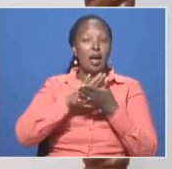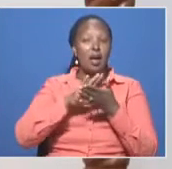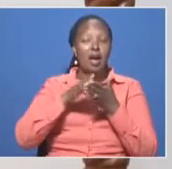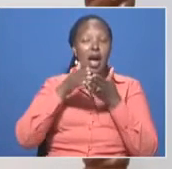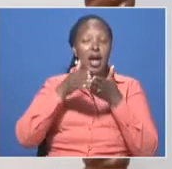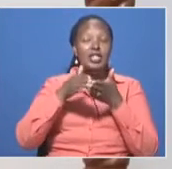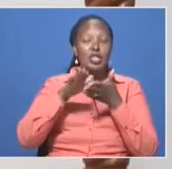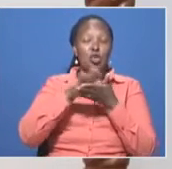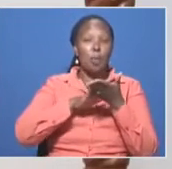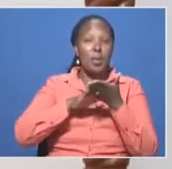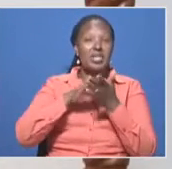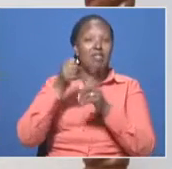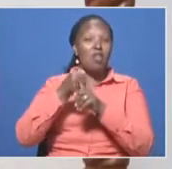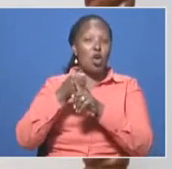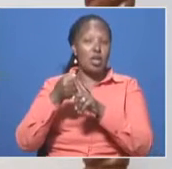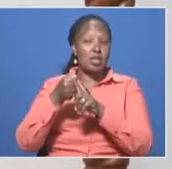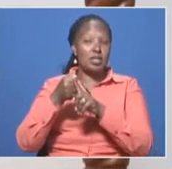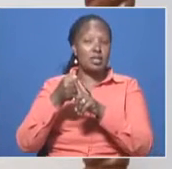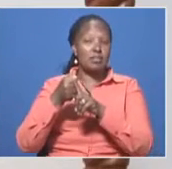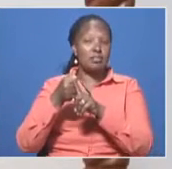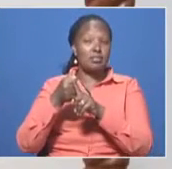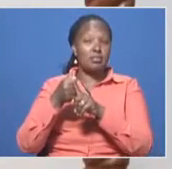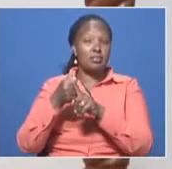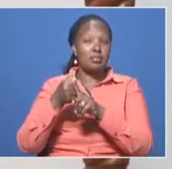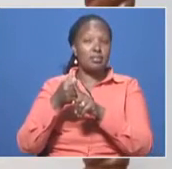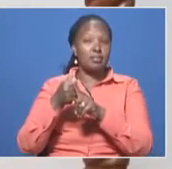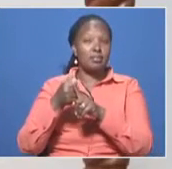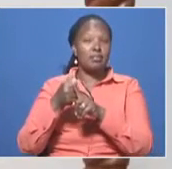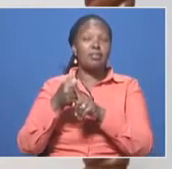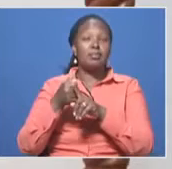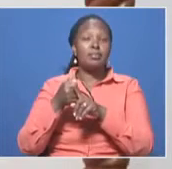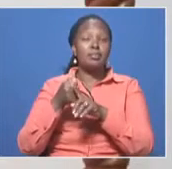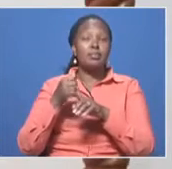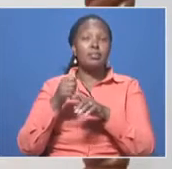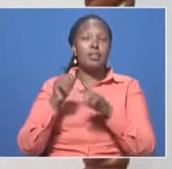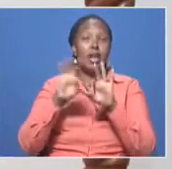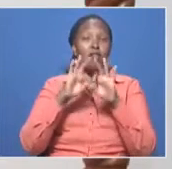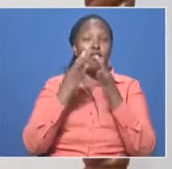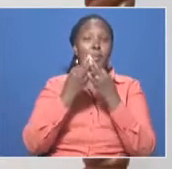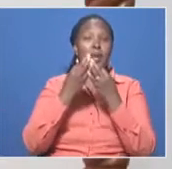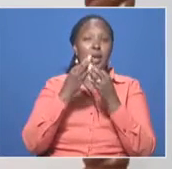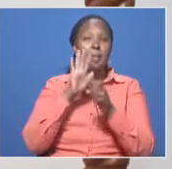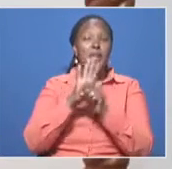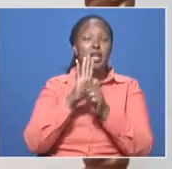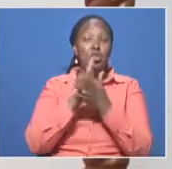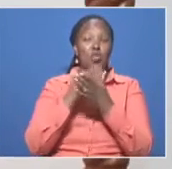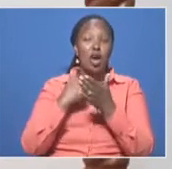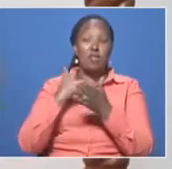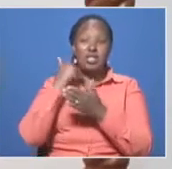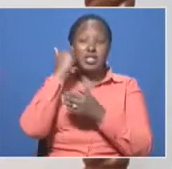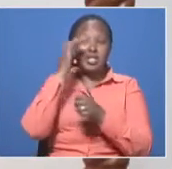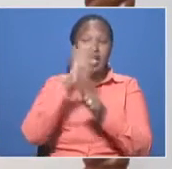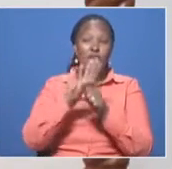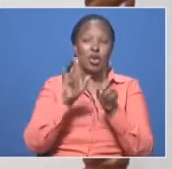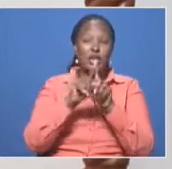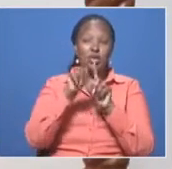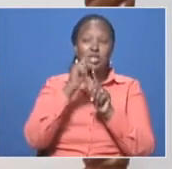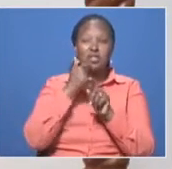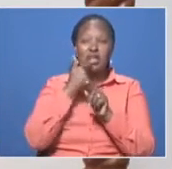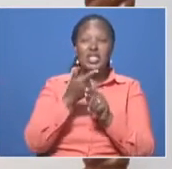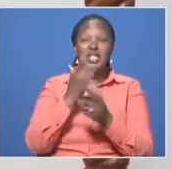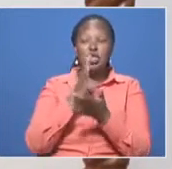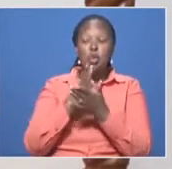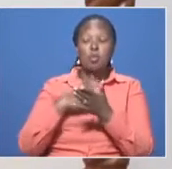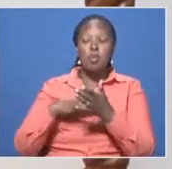sexual-based violence. Coupled with that, of course, a lot of families are going through a lot of stress. Like you've rightly said, people are losing their